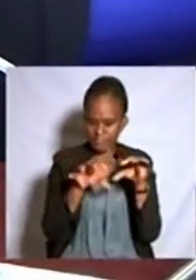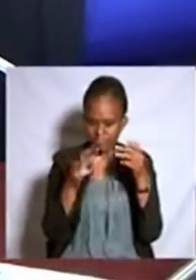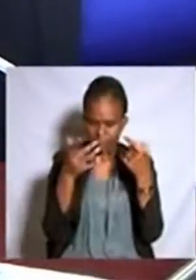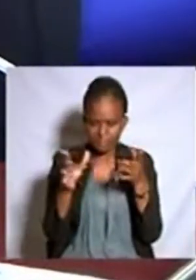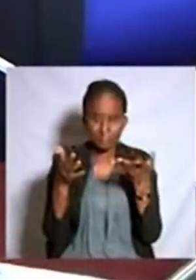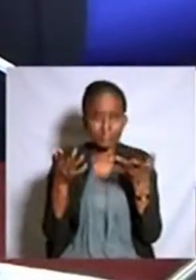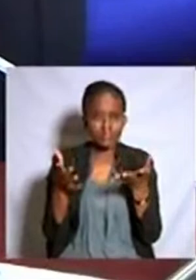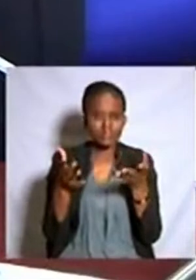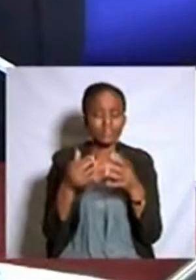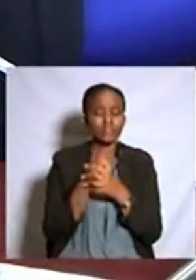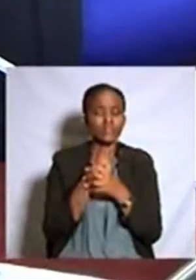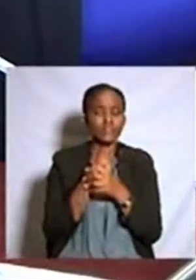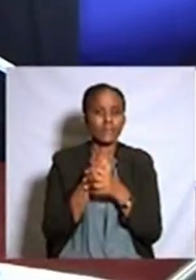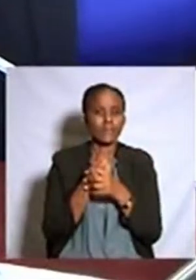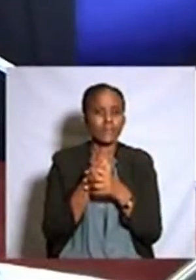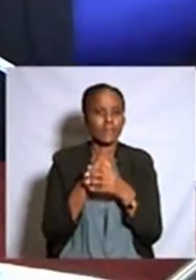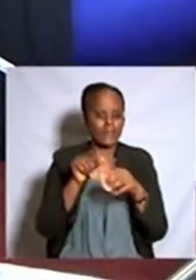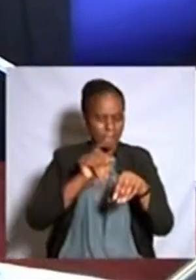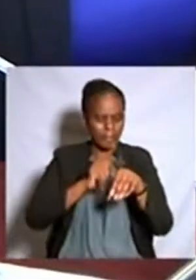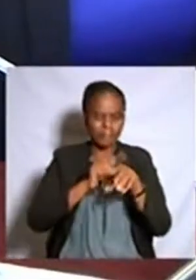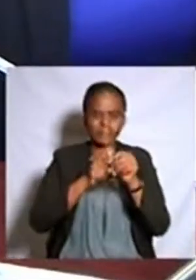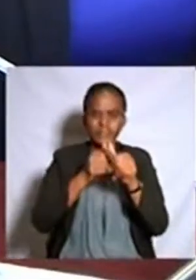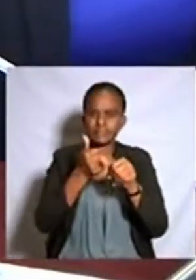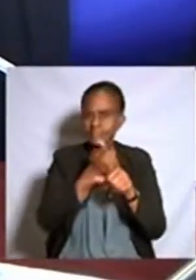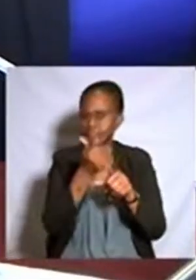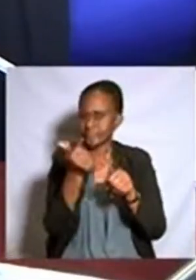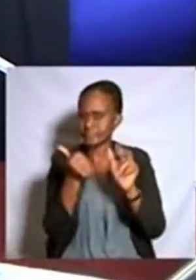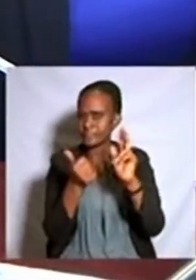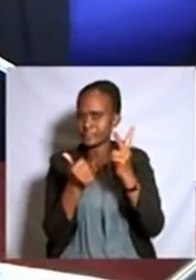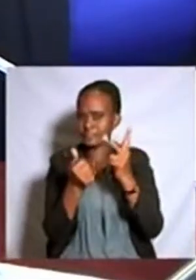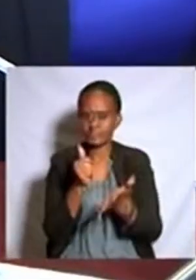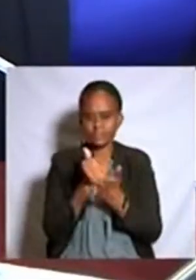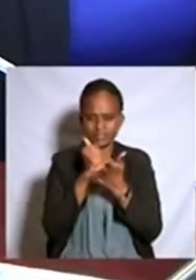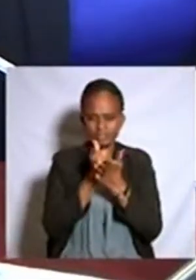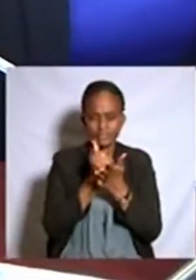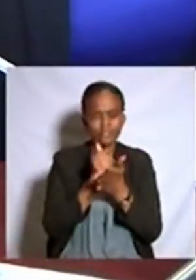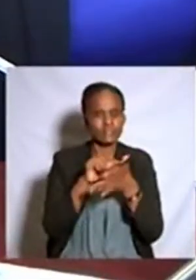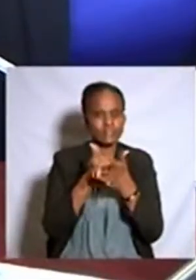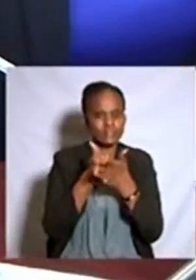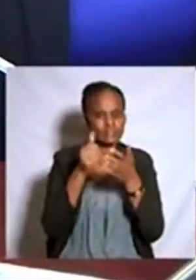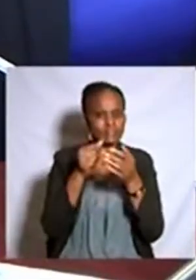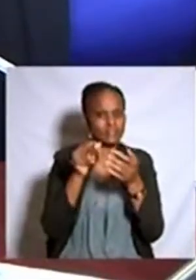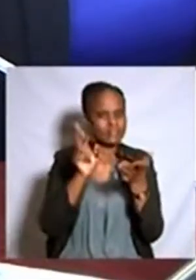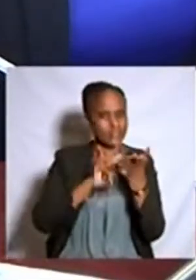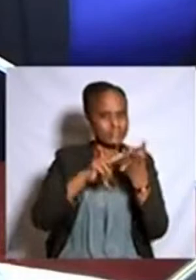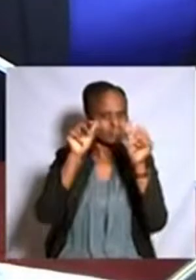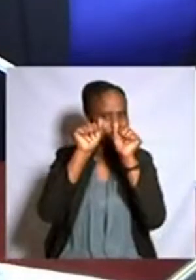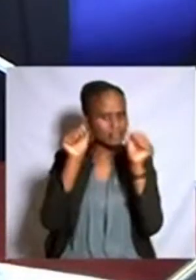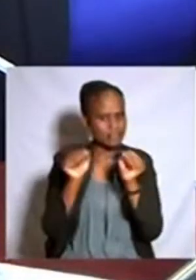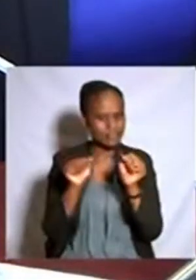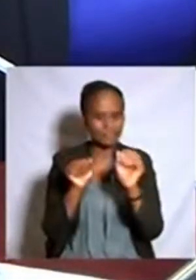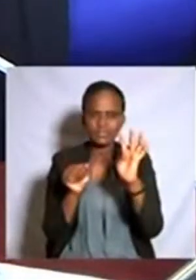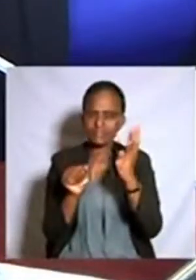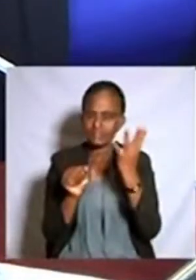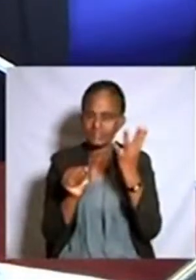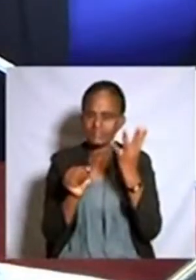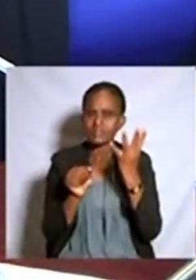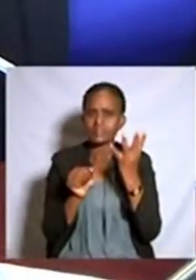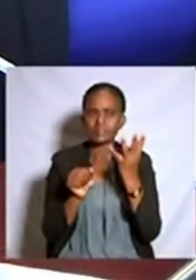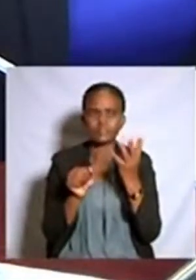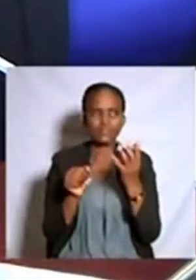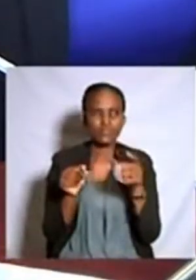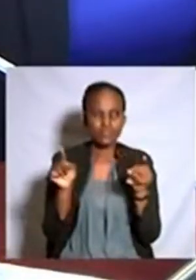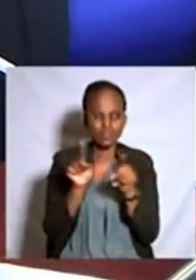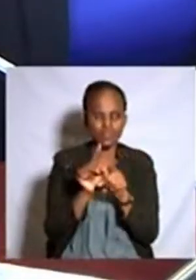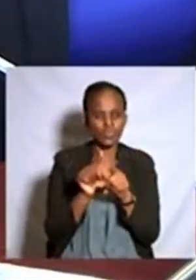prompt. 3, worthy clients are assisted through restructuring or restructures. 4, repossession